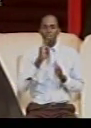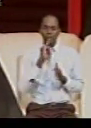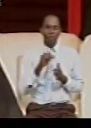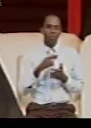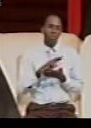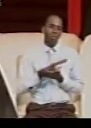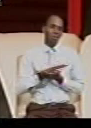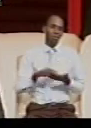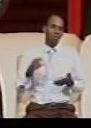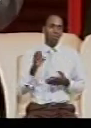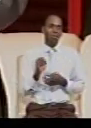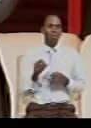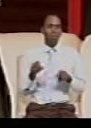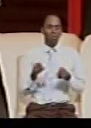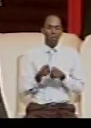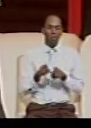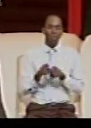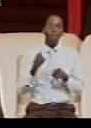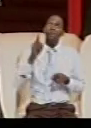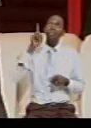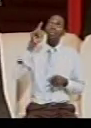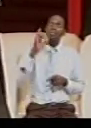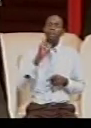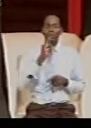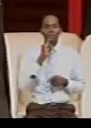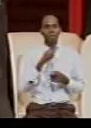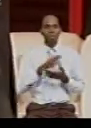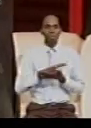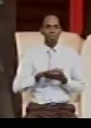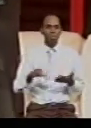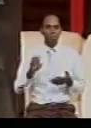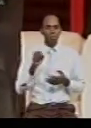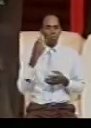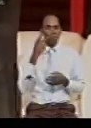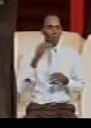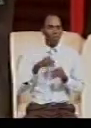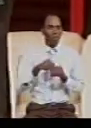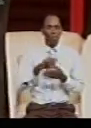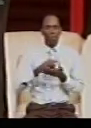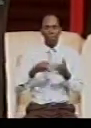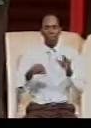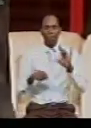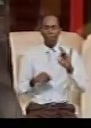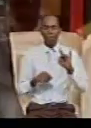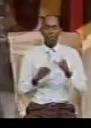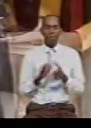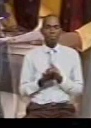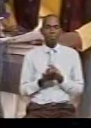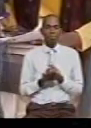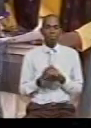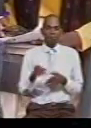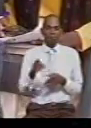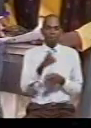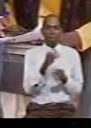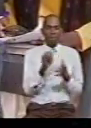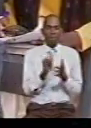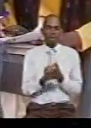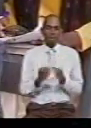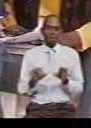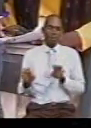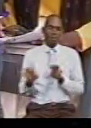he is righteous. Verse 8. He that committeth